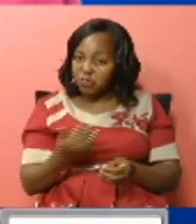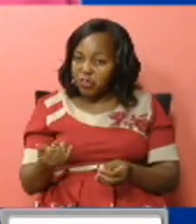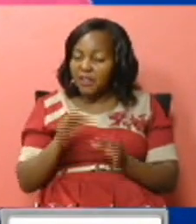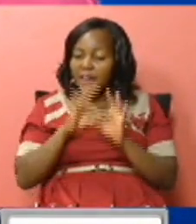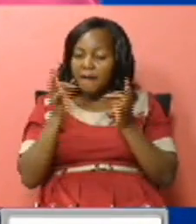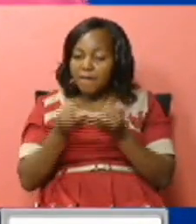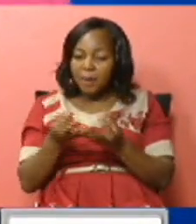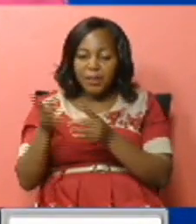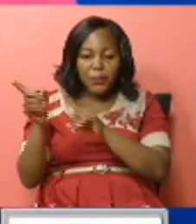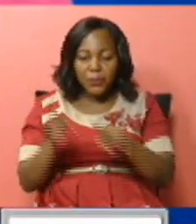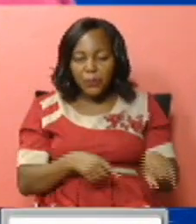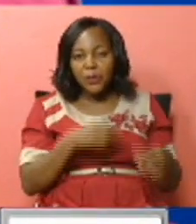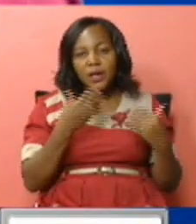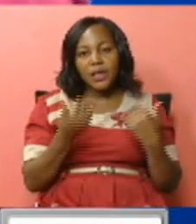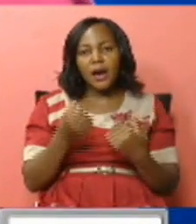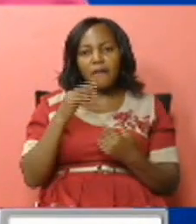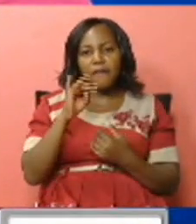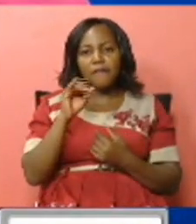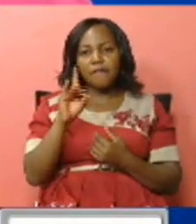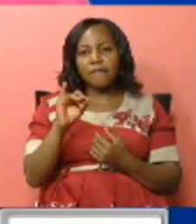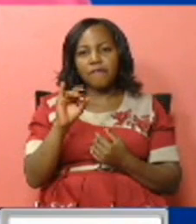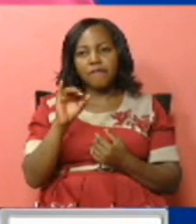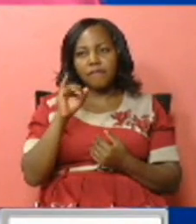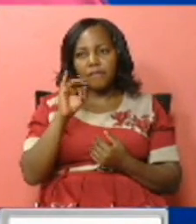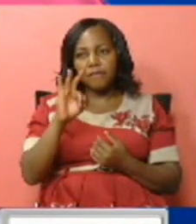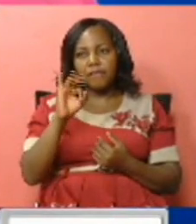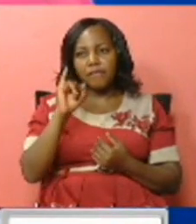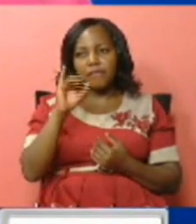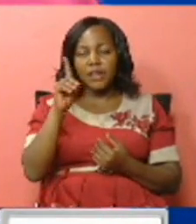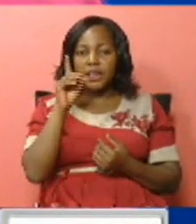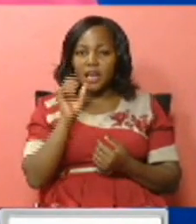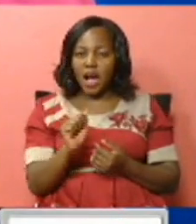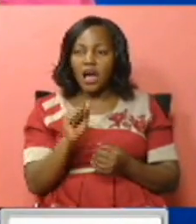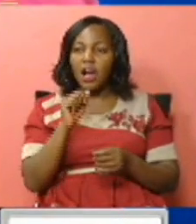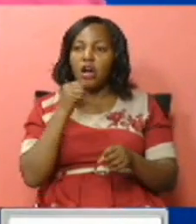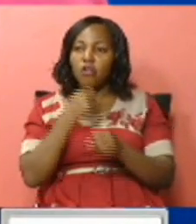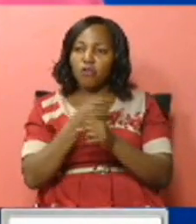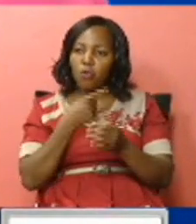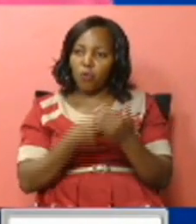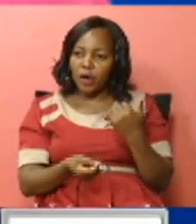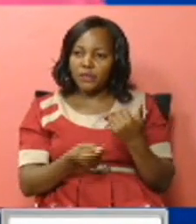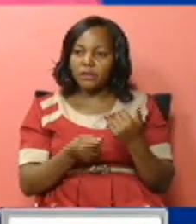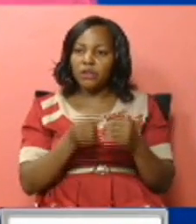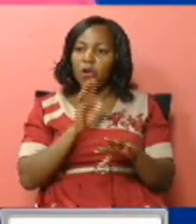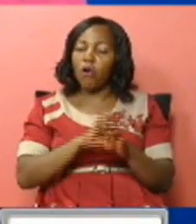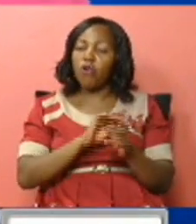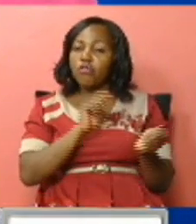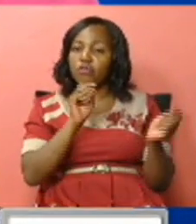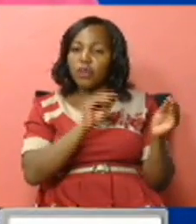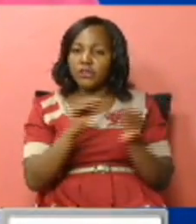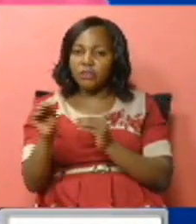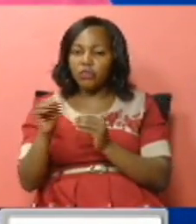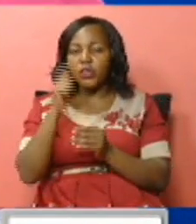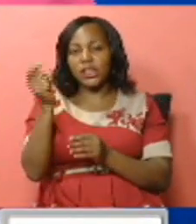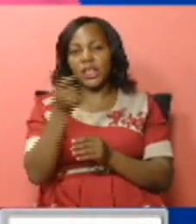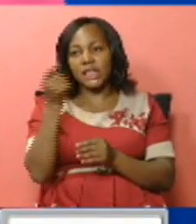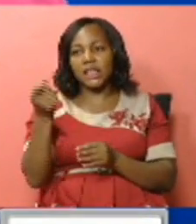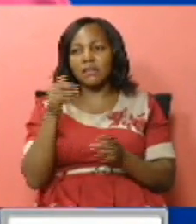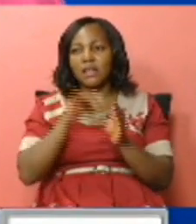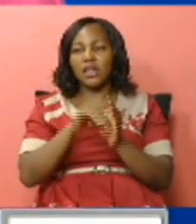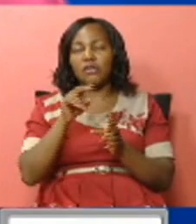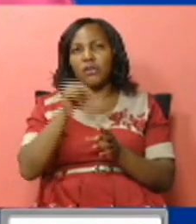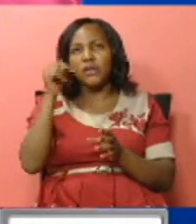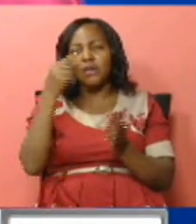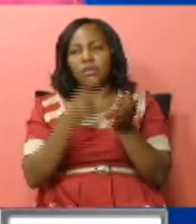families, are some of the work that FIDA has been doing in the recent past, ever since the launching of the project on transitional justice in northern Uganda, that